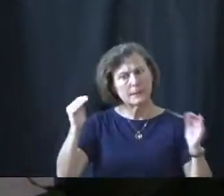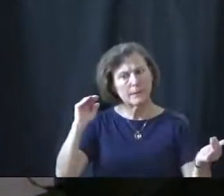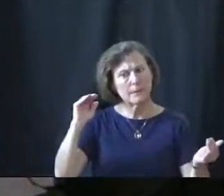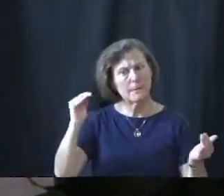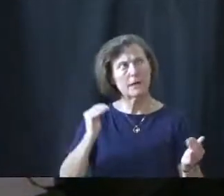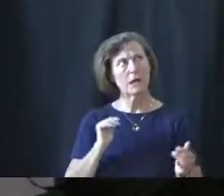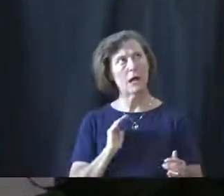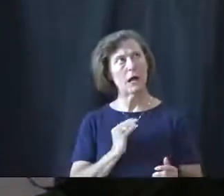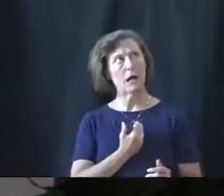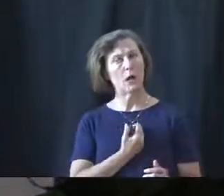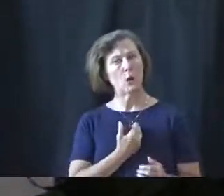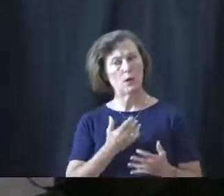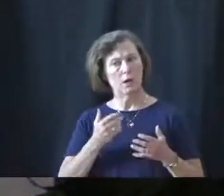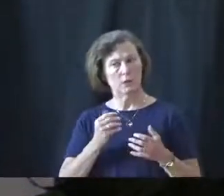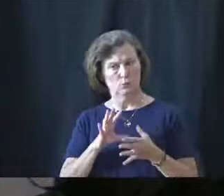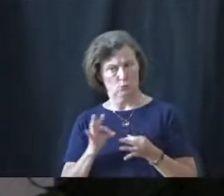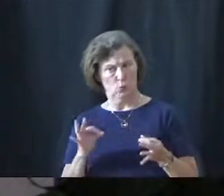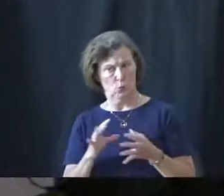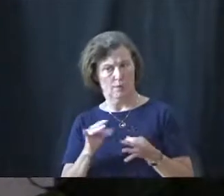and spirituality.